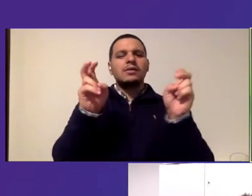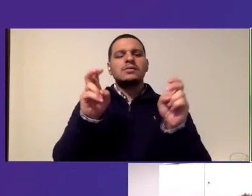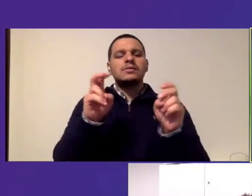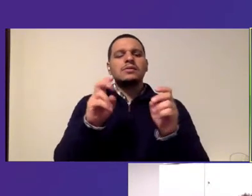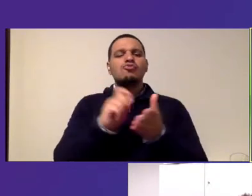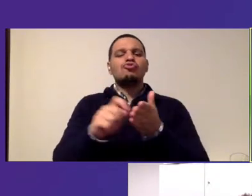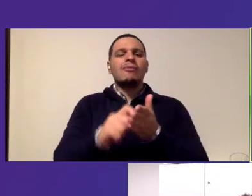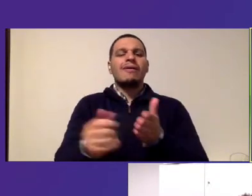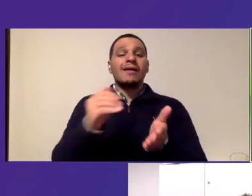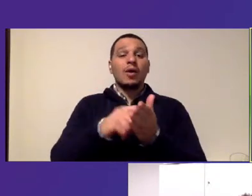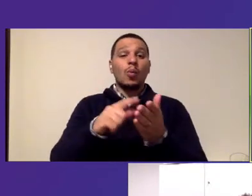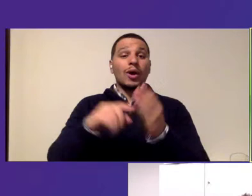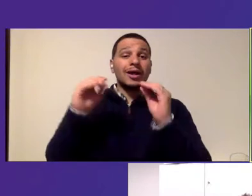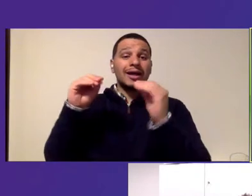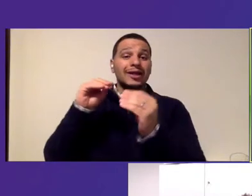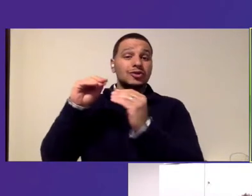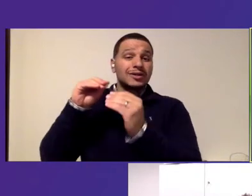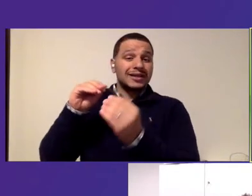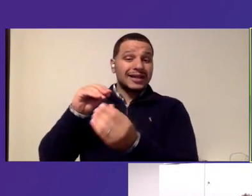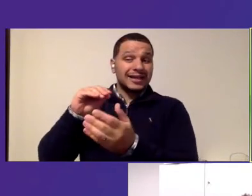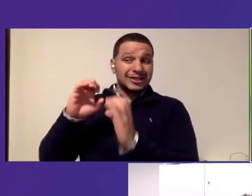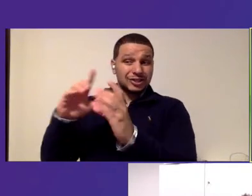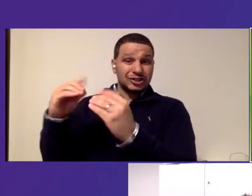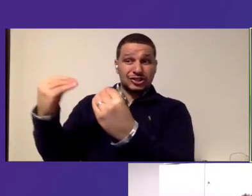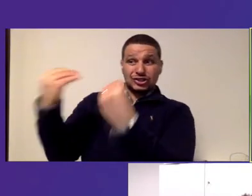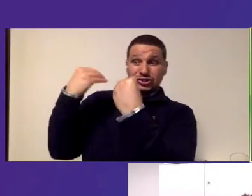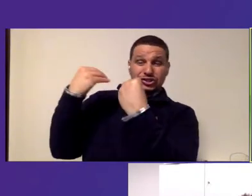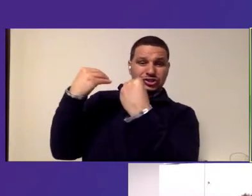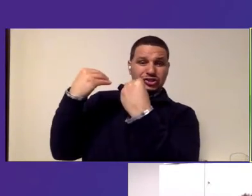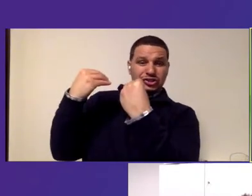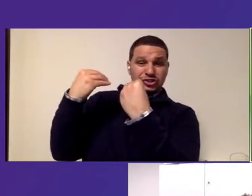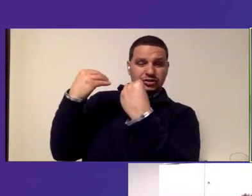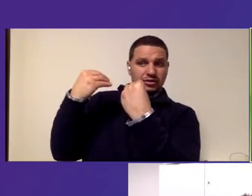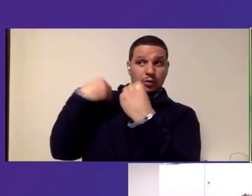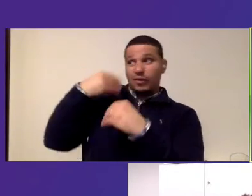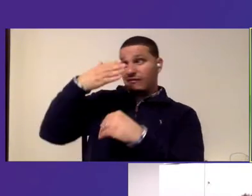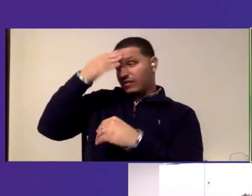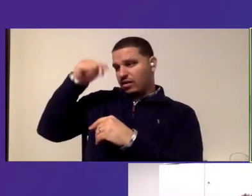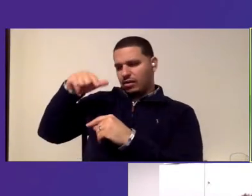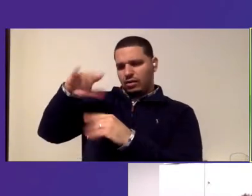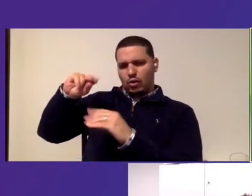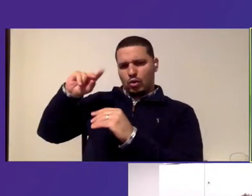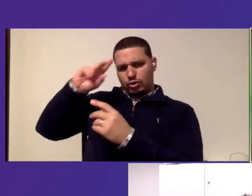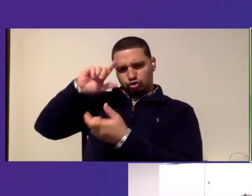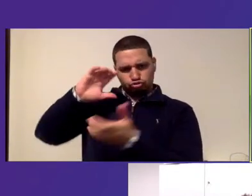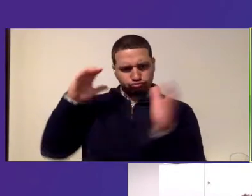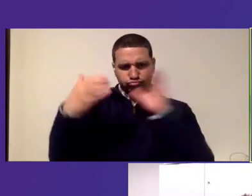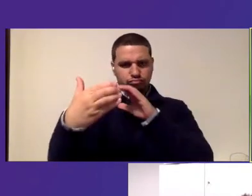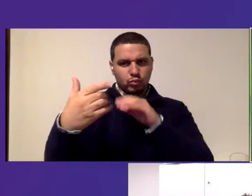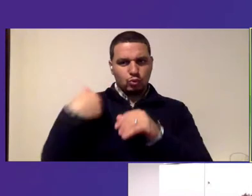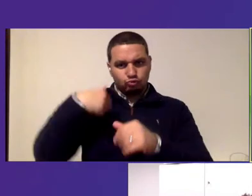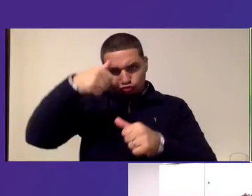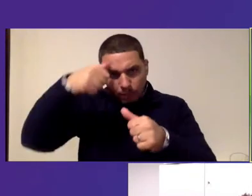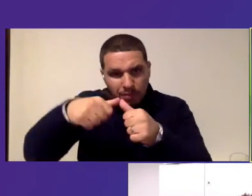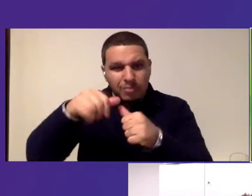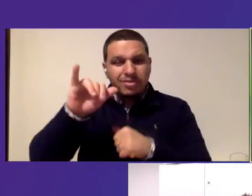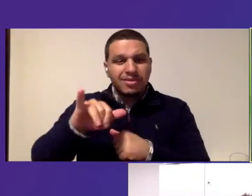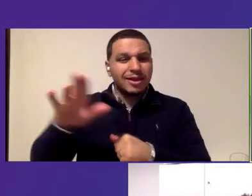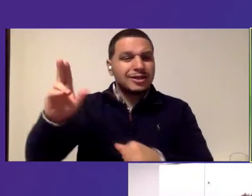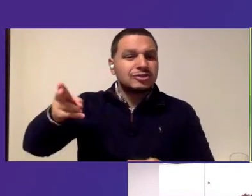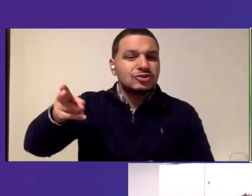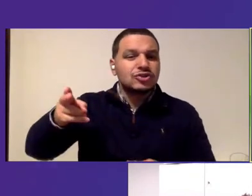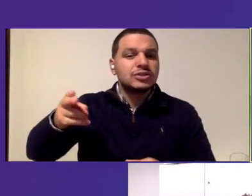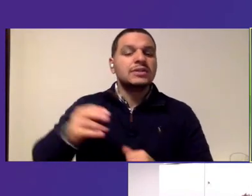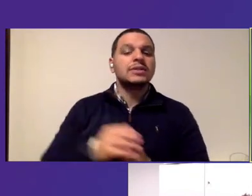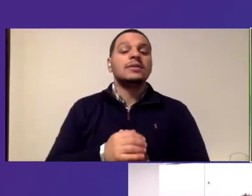we've been taught and what we've been taught to forget so that we do not forget it. So this process for us really, it's